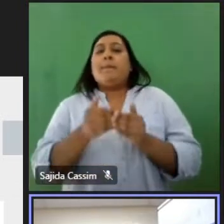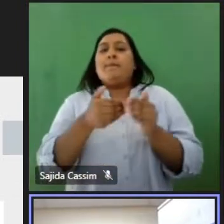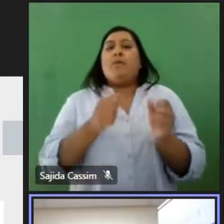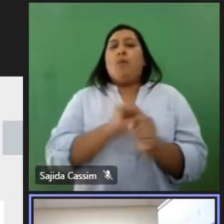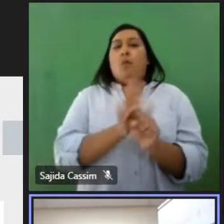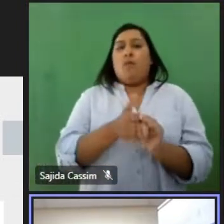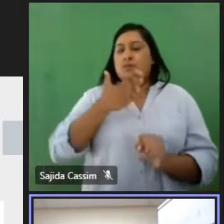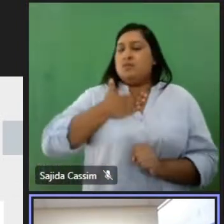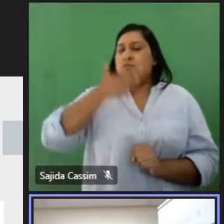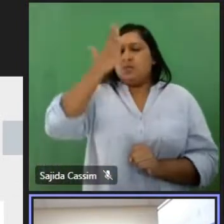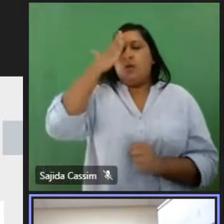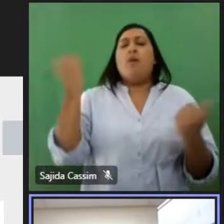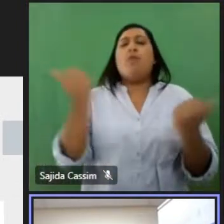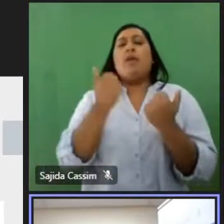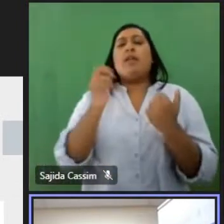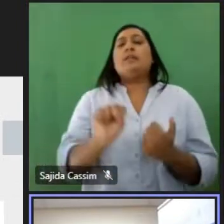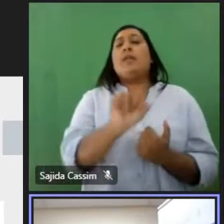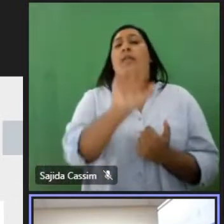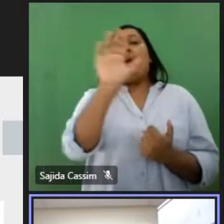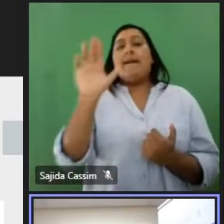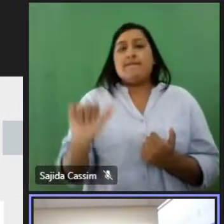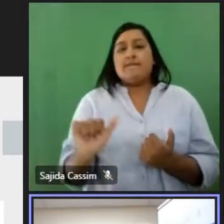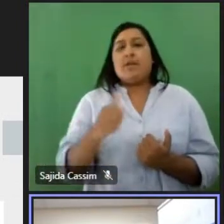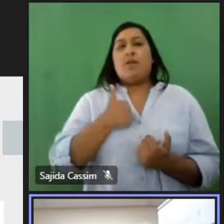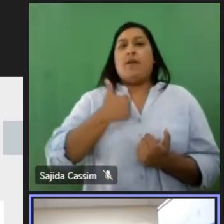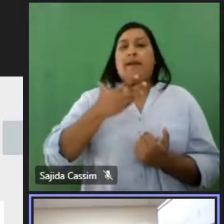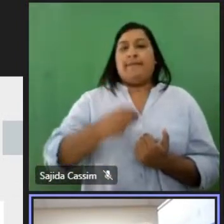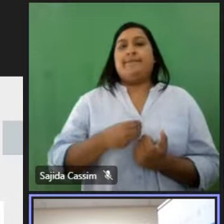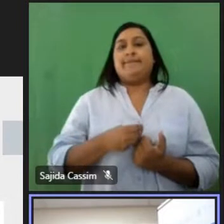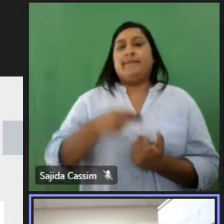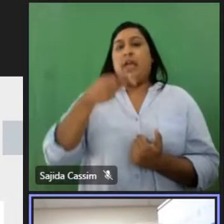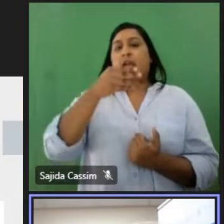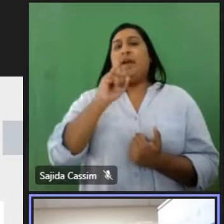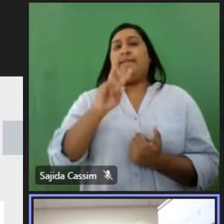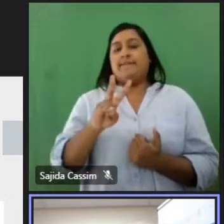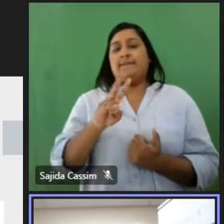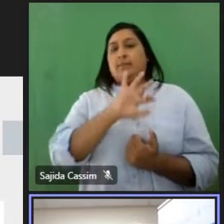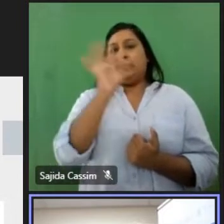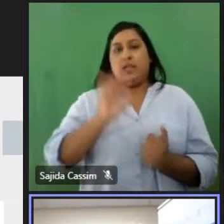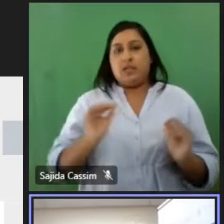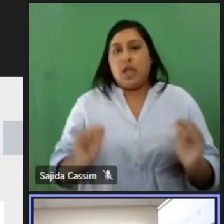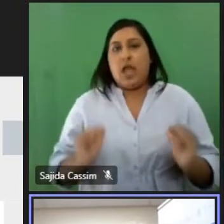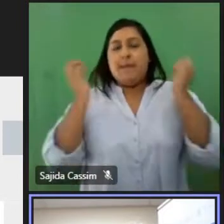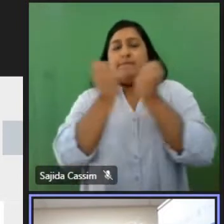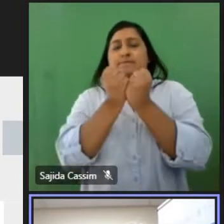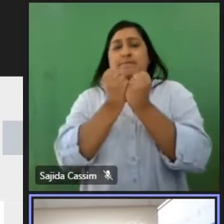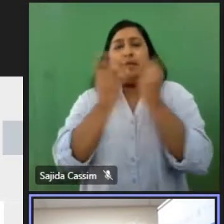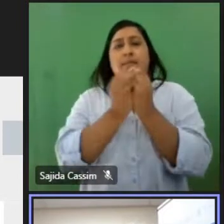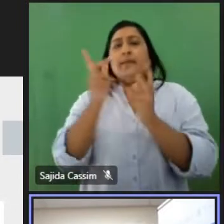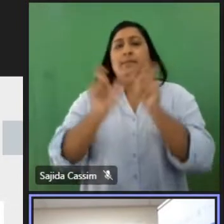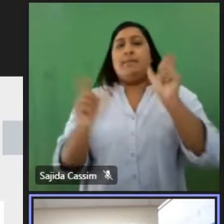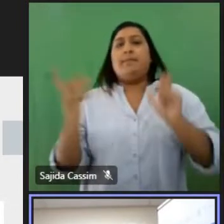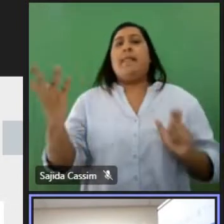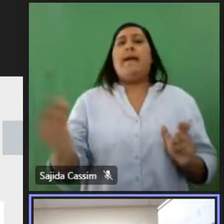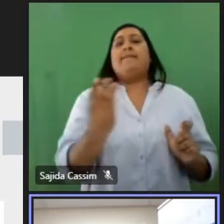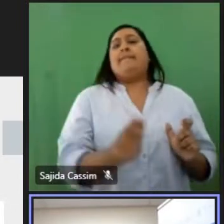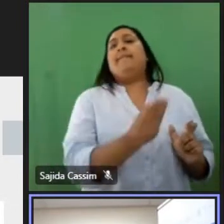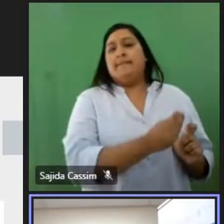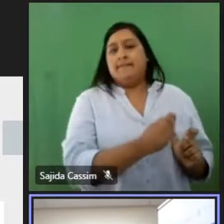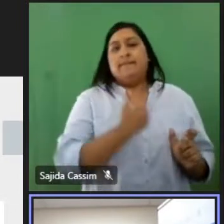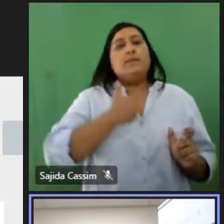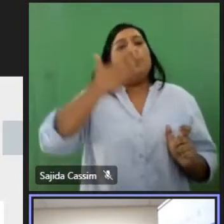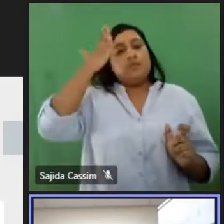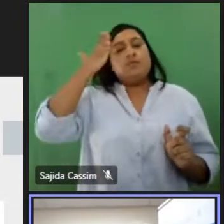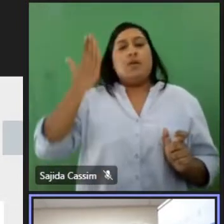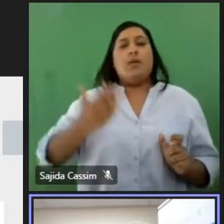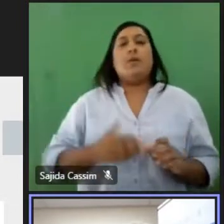Africa we have a HIV epidemic, which is particular, the new infections are particularly